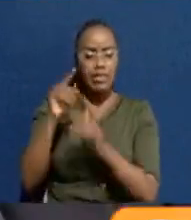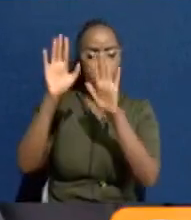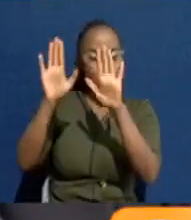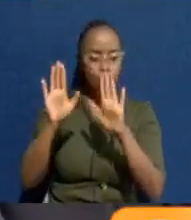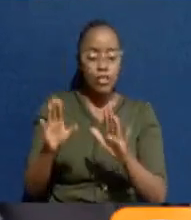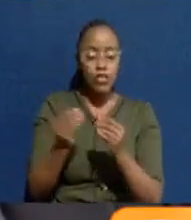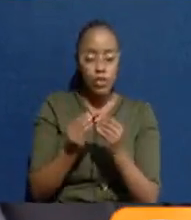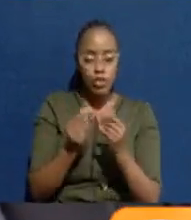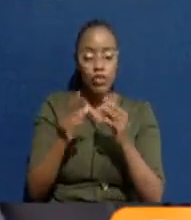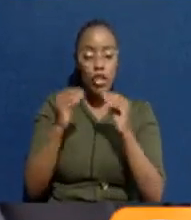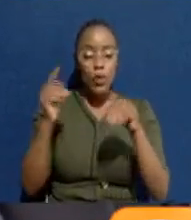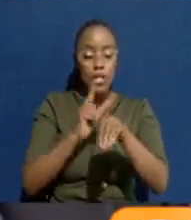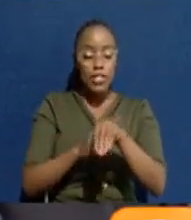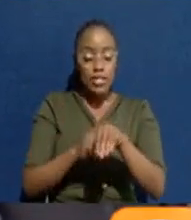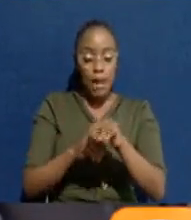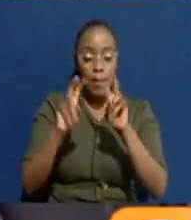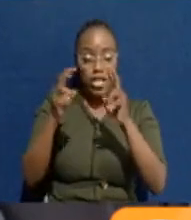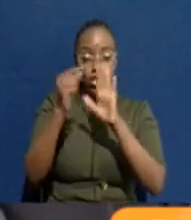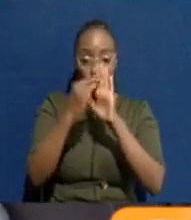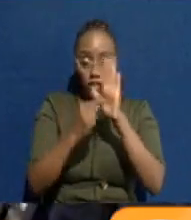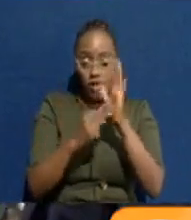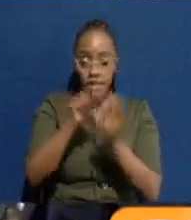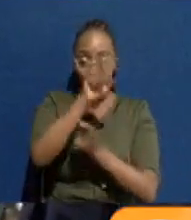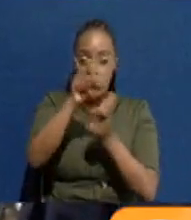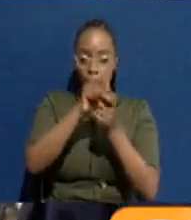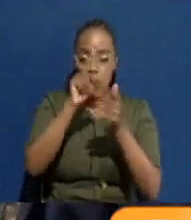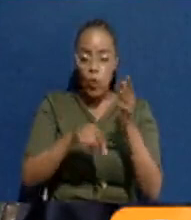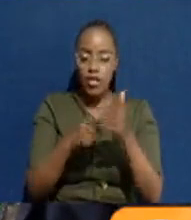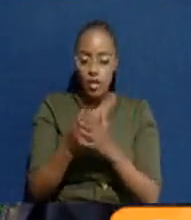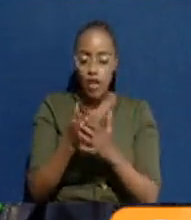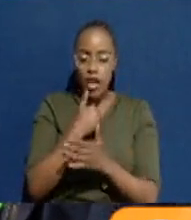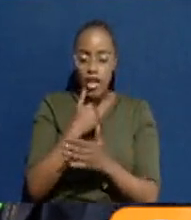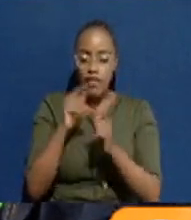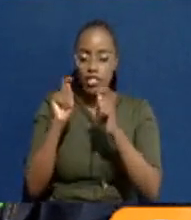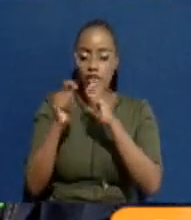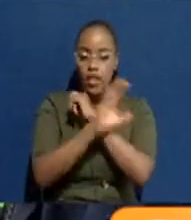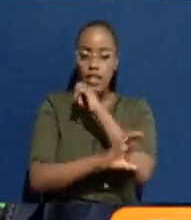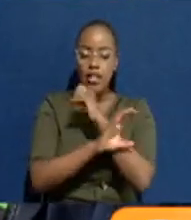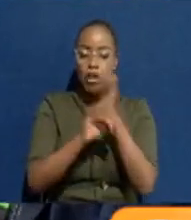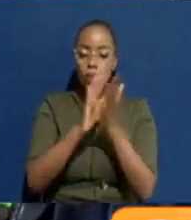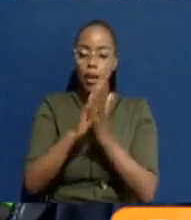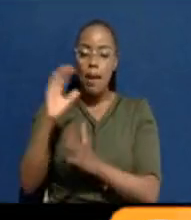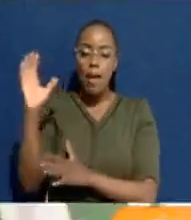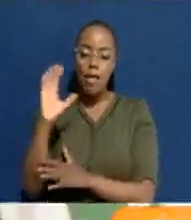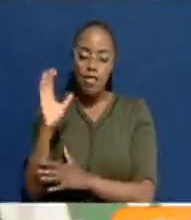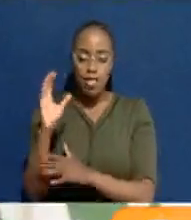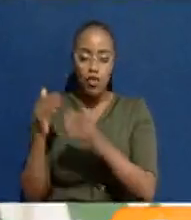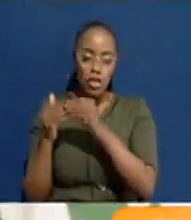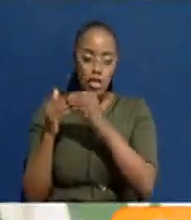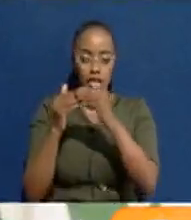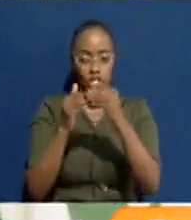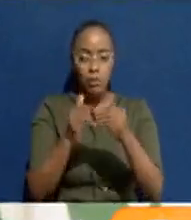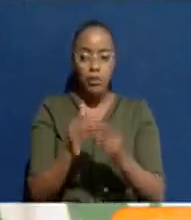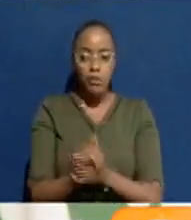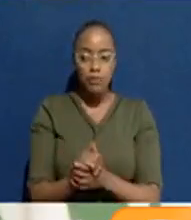to the resolution of the long-term issues, particularly the formula to returning the country to a civilian rule. The